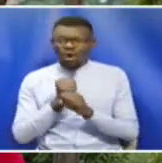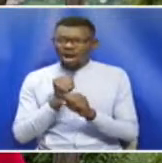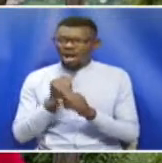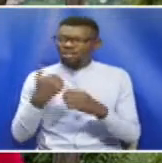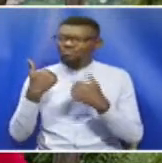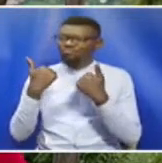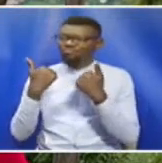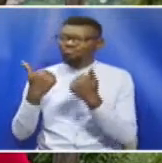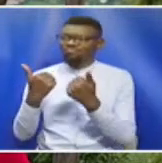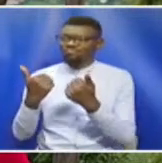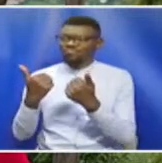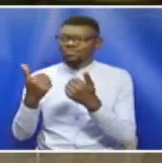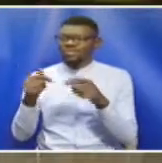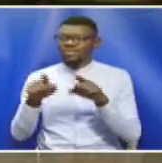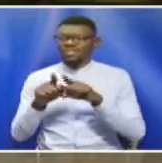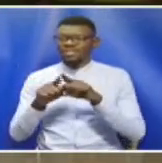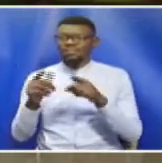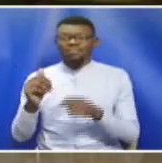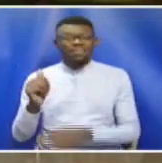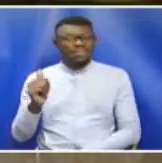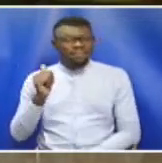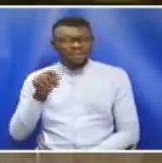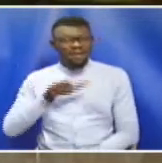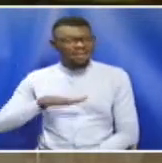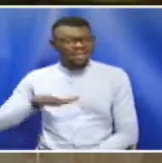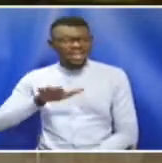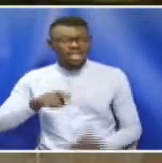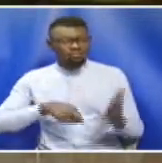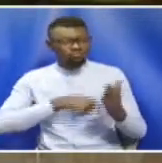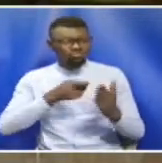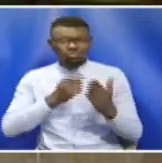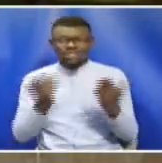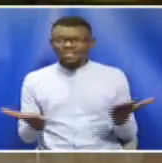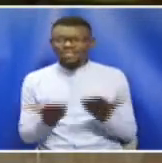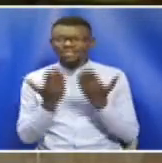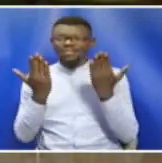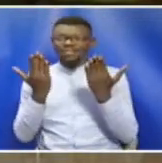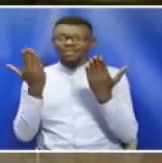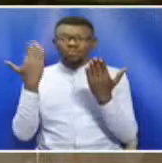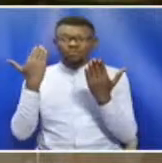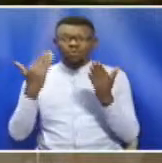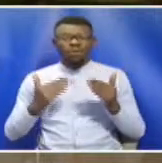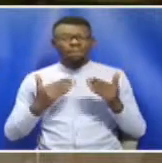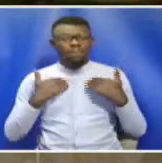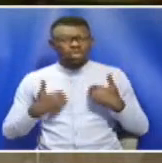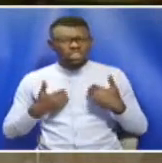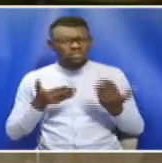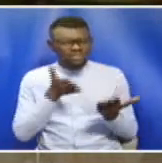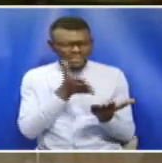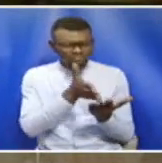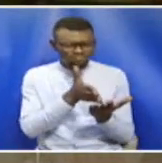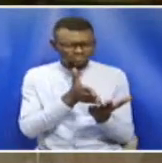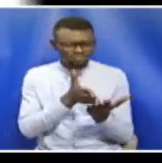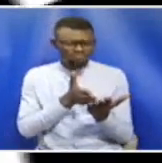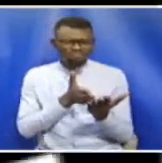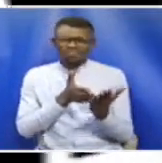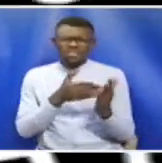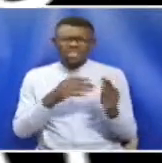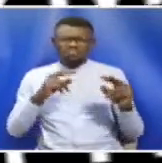current Nyamira Level 5. Daktari alifanya postmortem. Aliandika ripoti akasema kwamba ilikuwa accident.